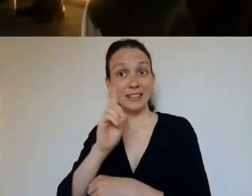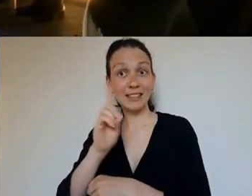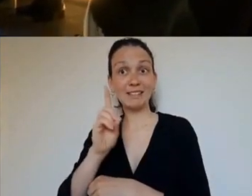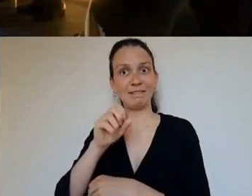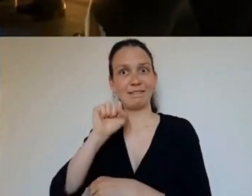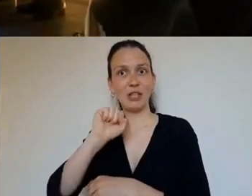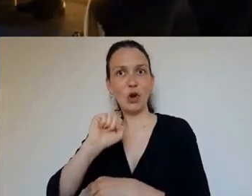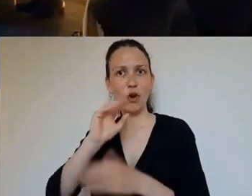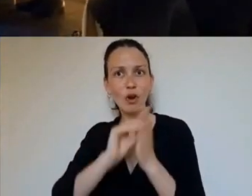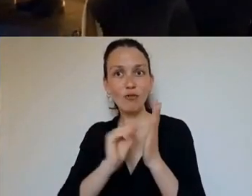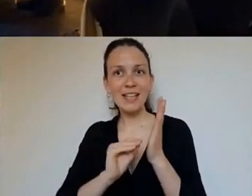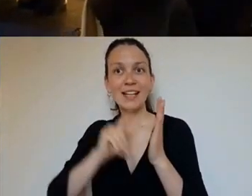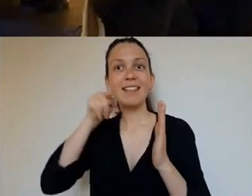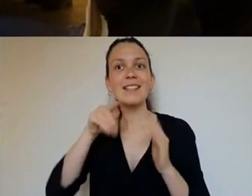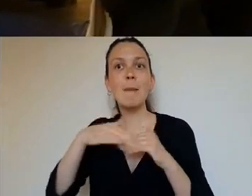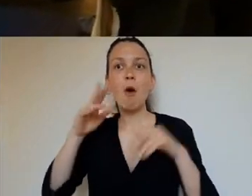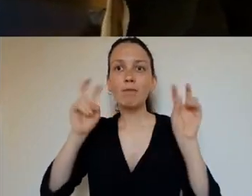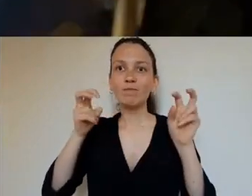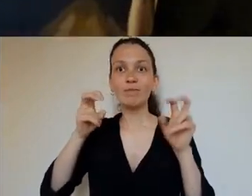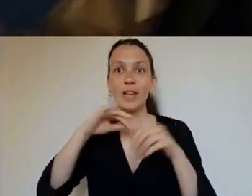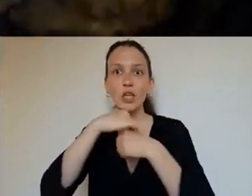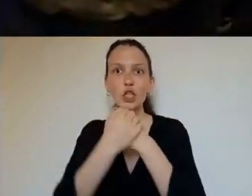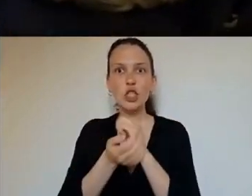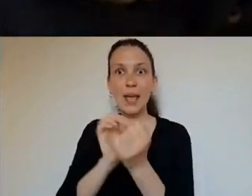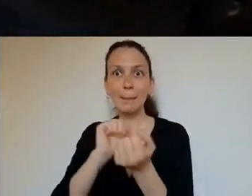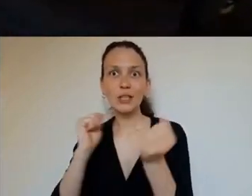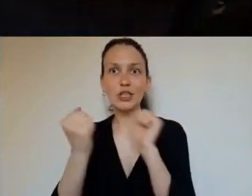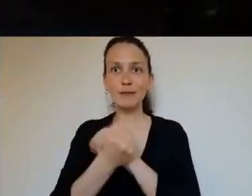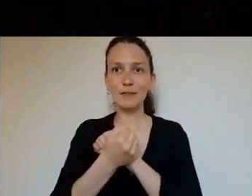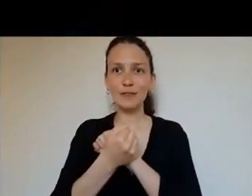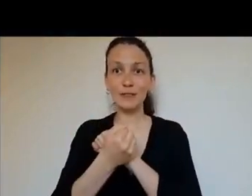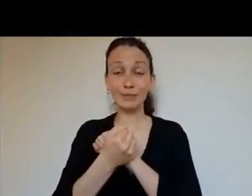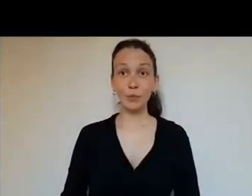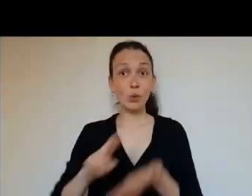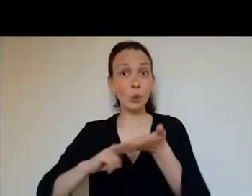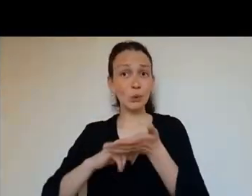interpretations of Deevy's work with Dublin Theatre of the Deaf, a shapeshifting.